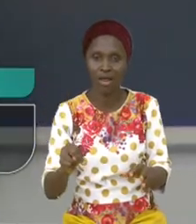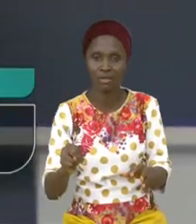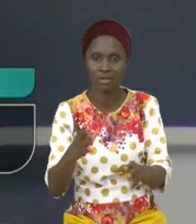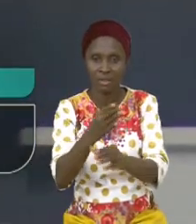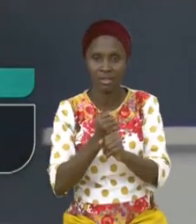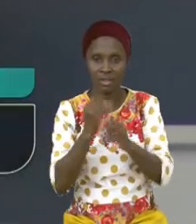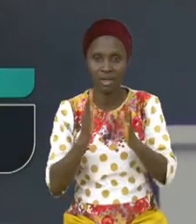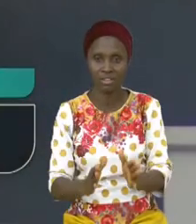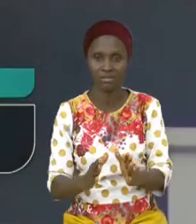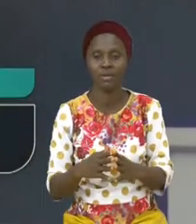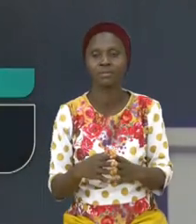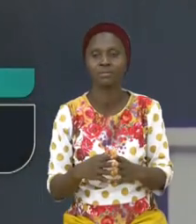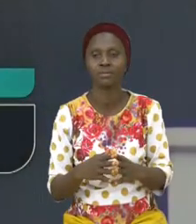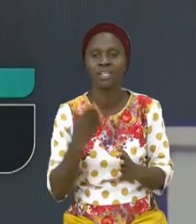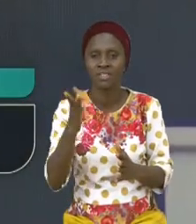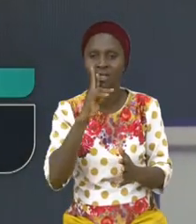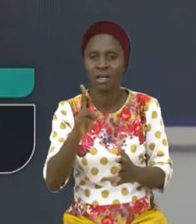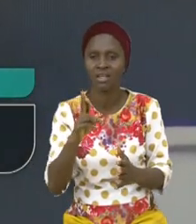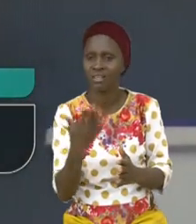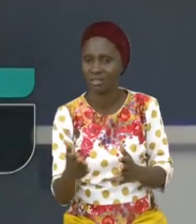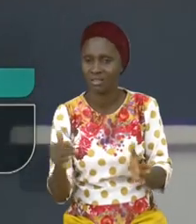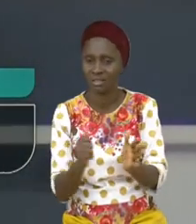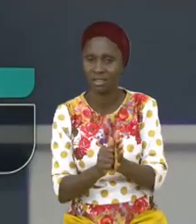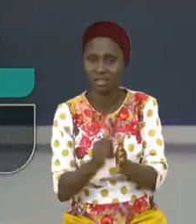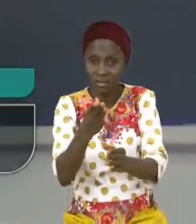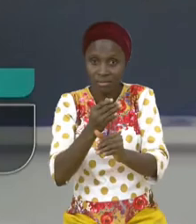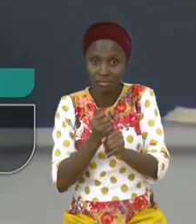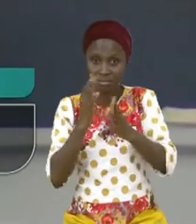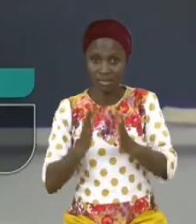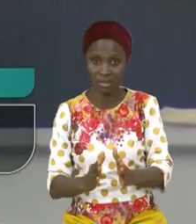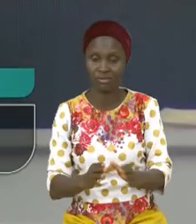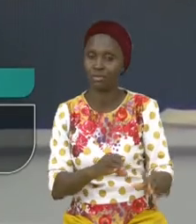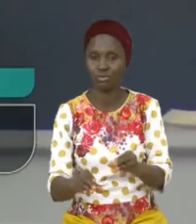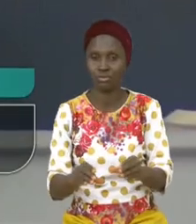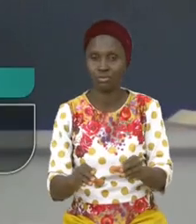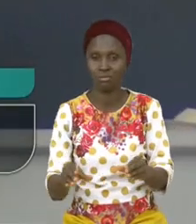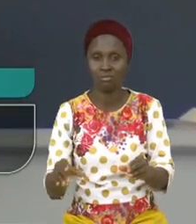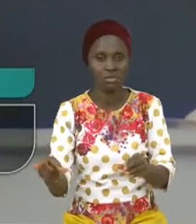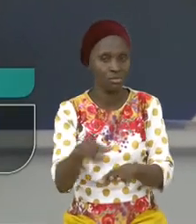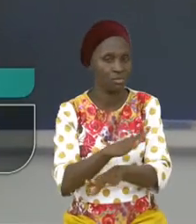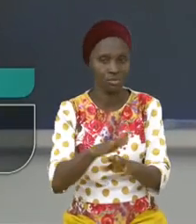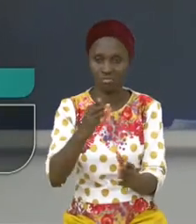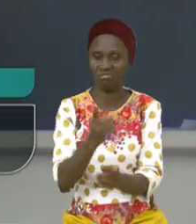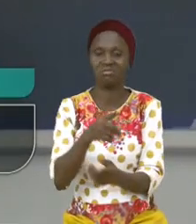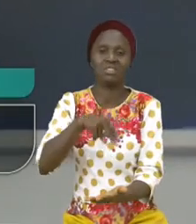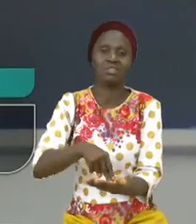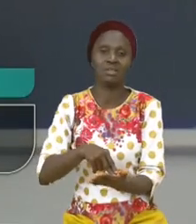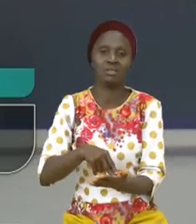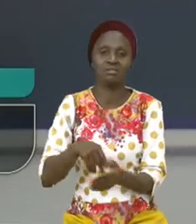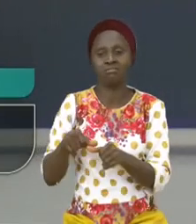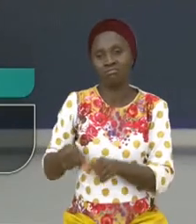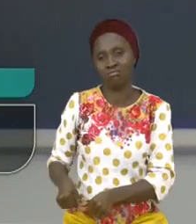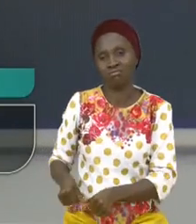things achievers do they don't just change stay in one